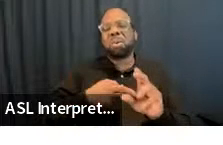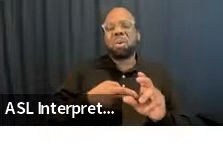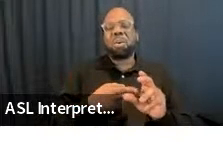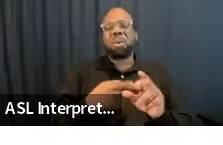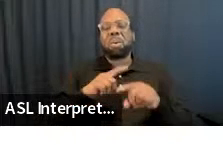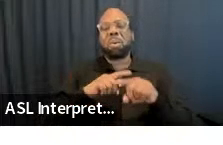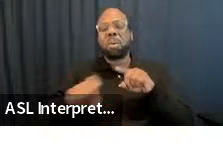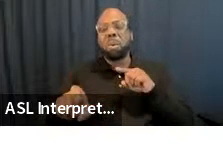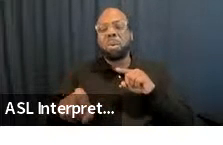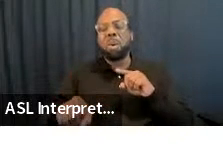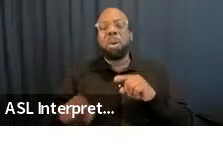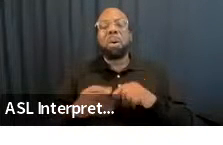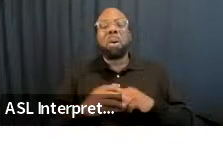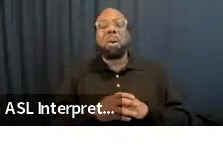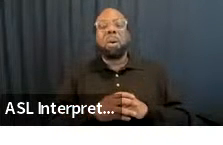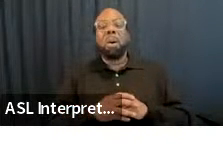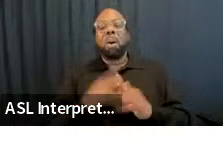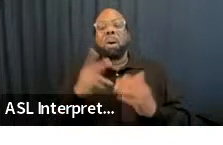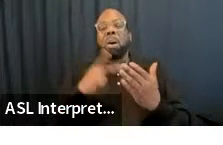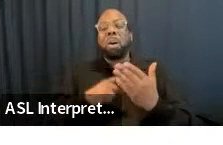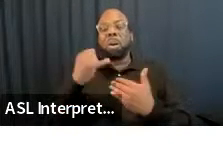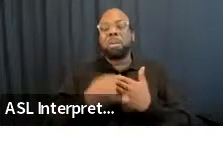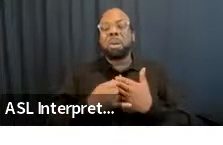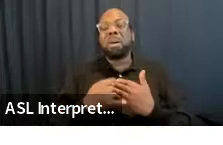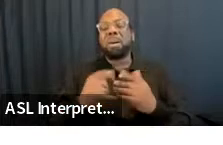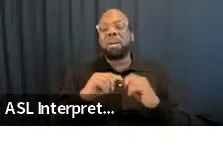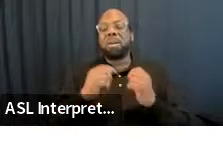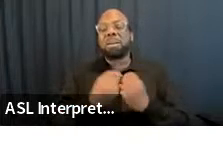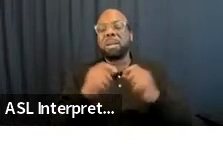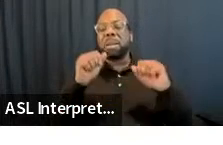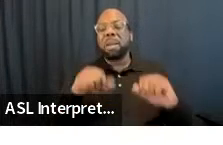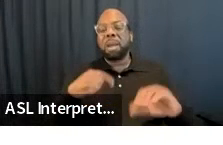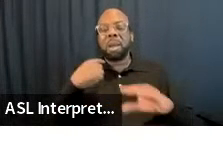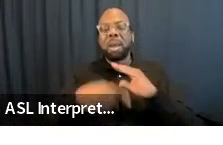addition, the project team can be reached by email at